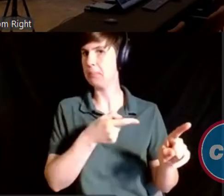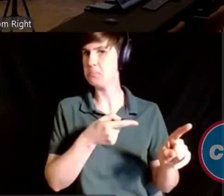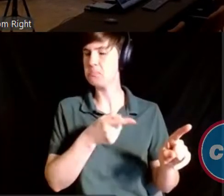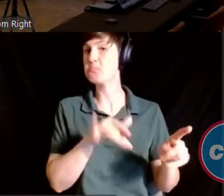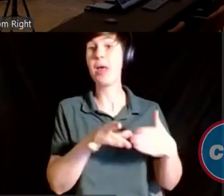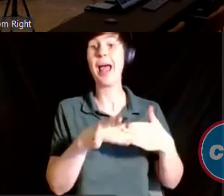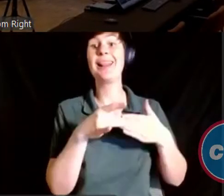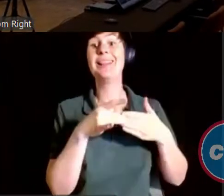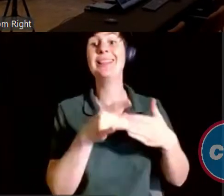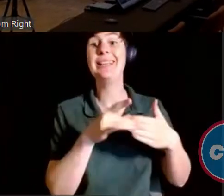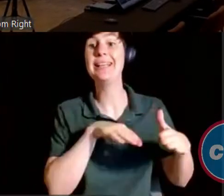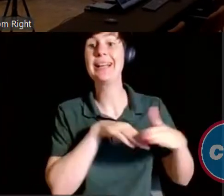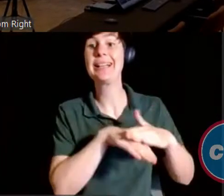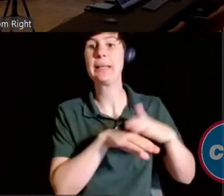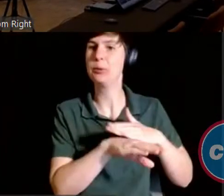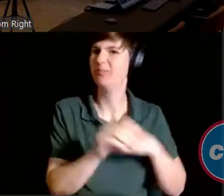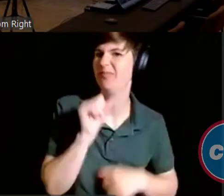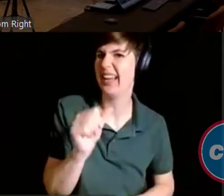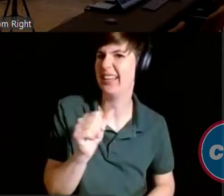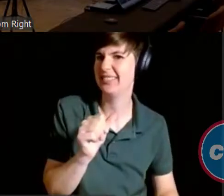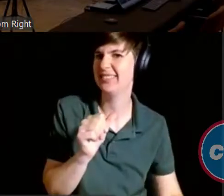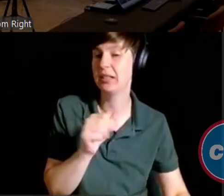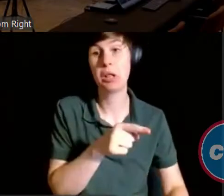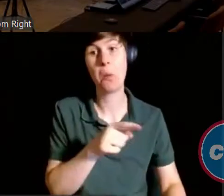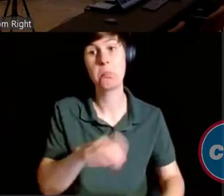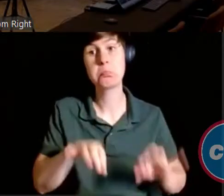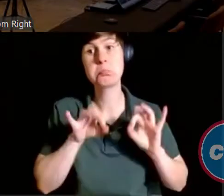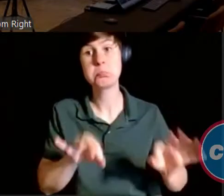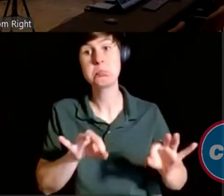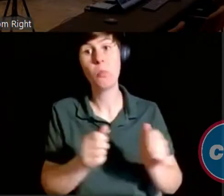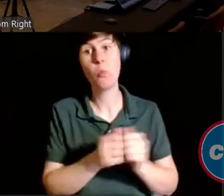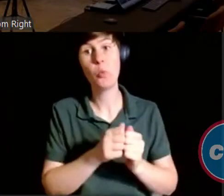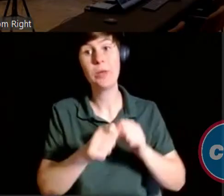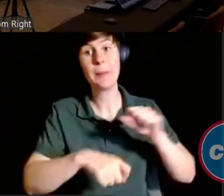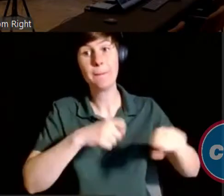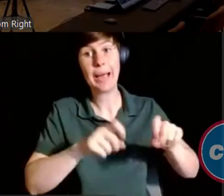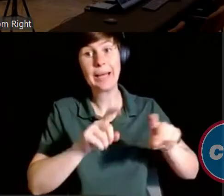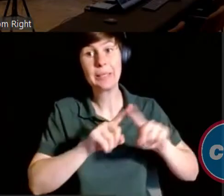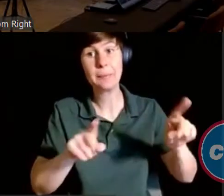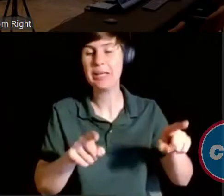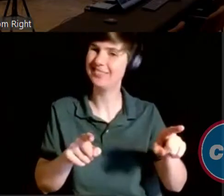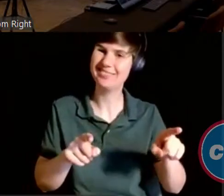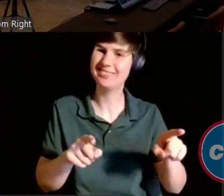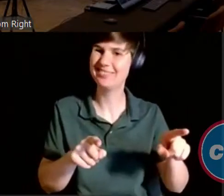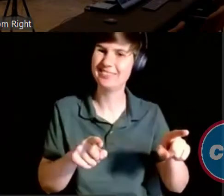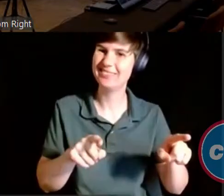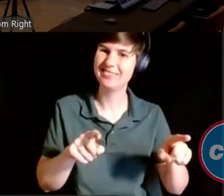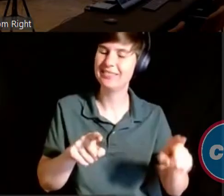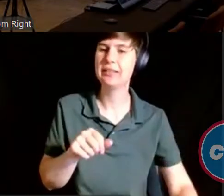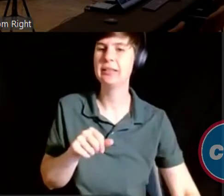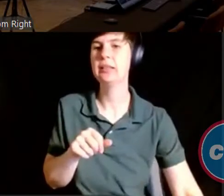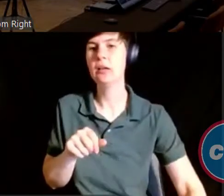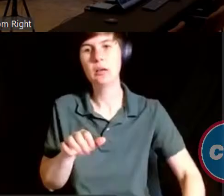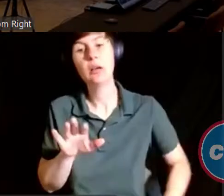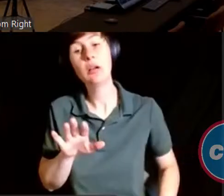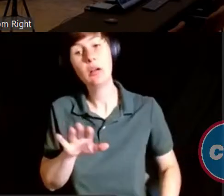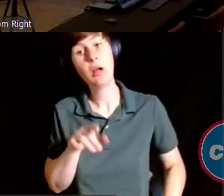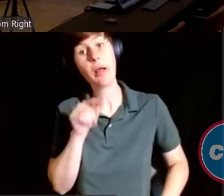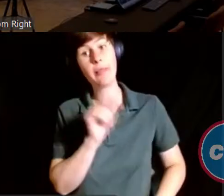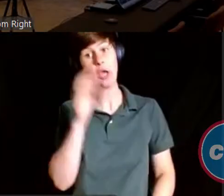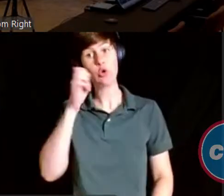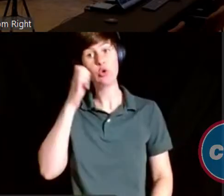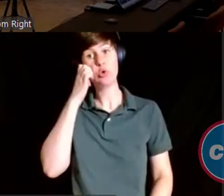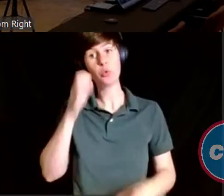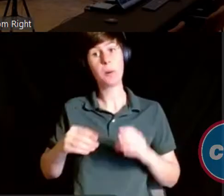in accessibility. I realize they are very good on cycling, but not typically good on it. They do a lot more of